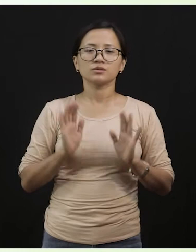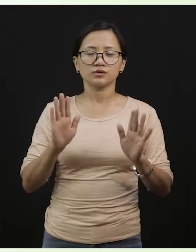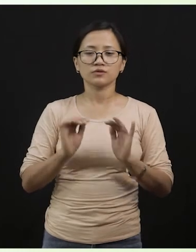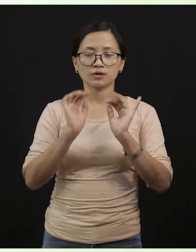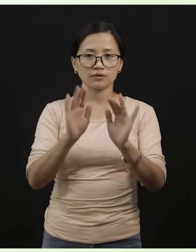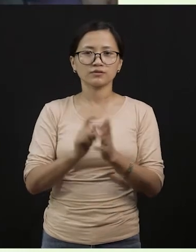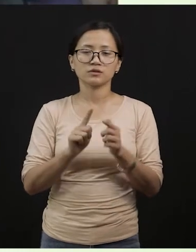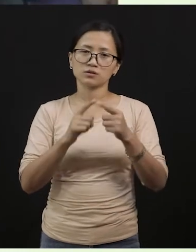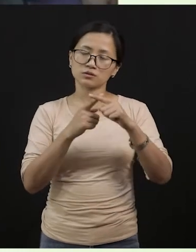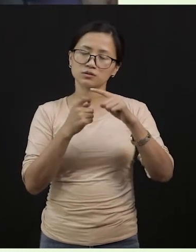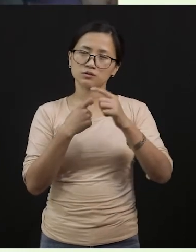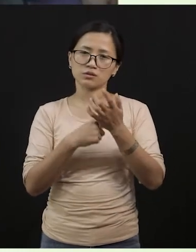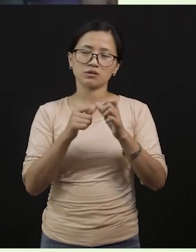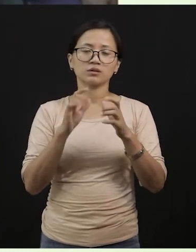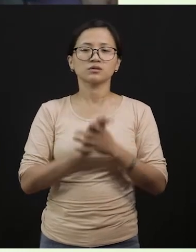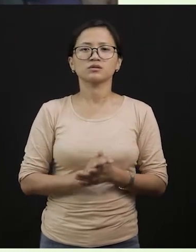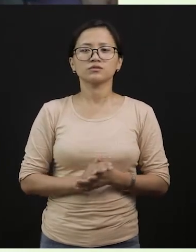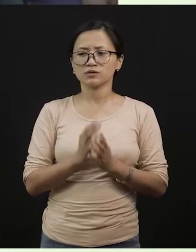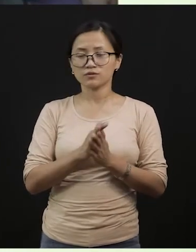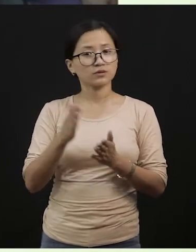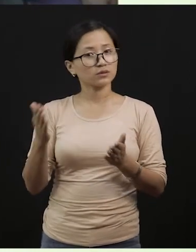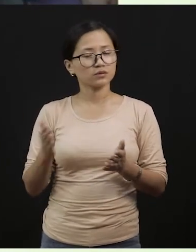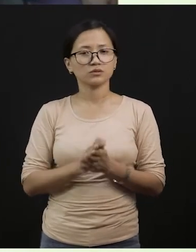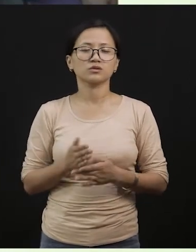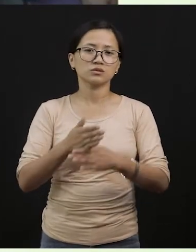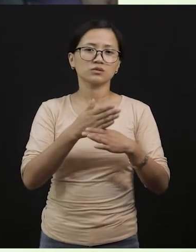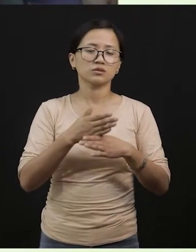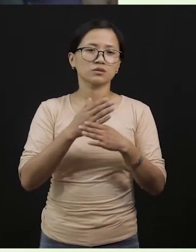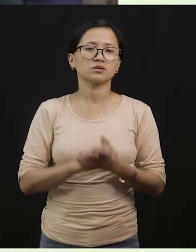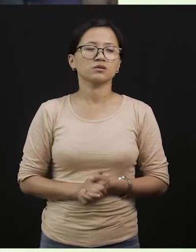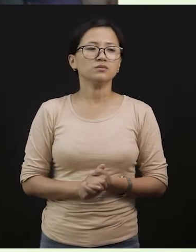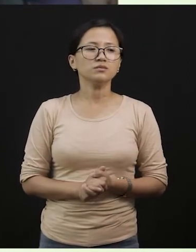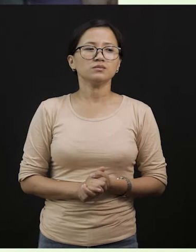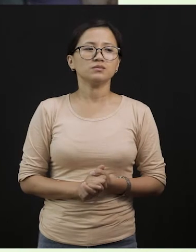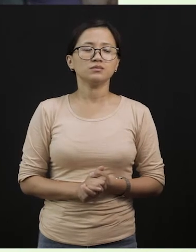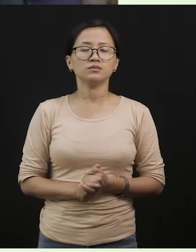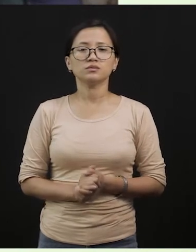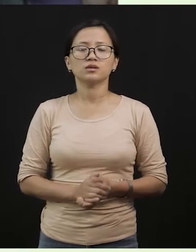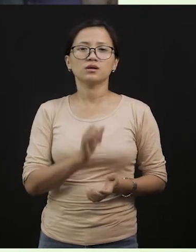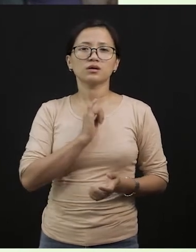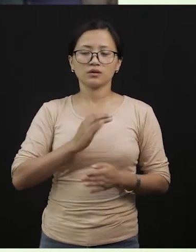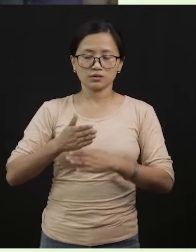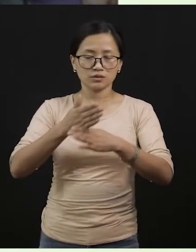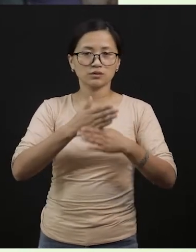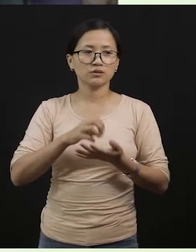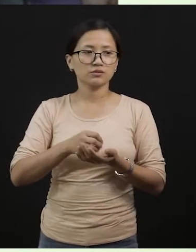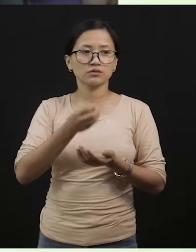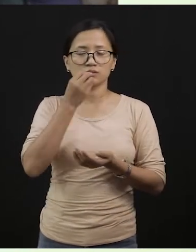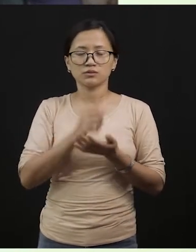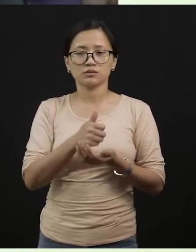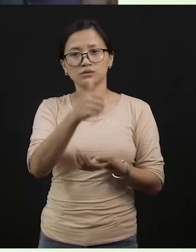to do, right? And also, the book says, I share food with others. You know what is sharing? If you